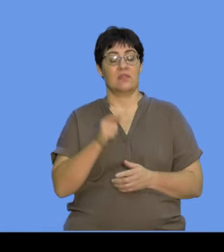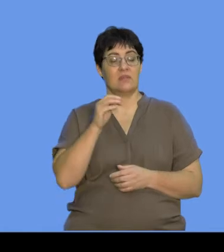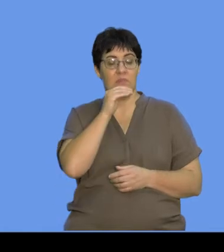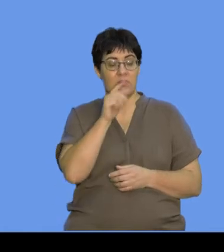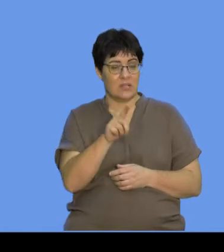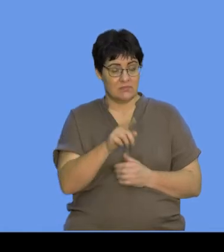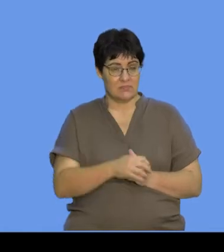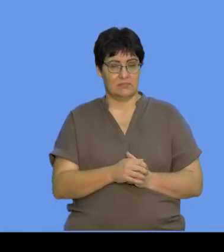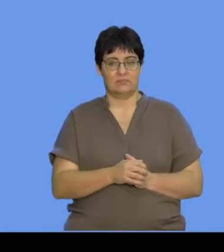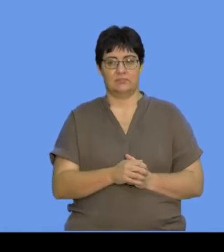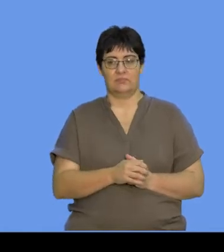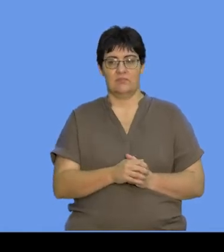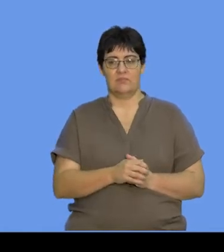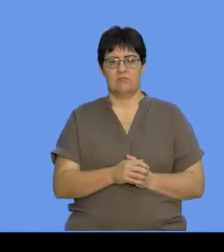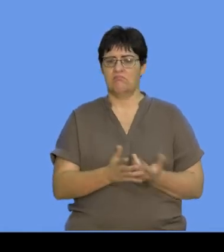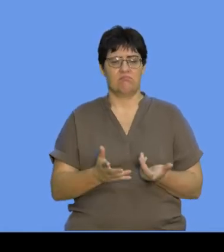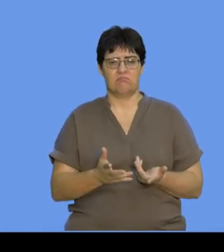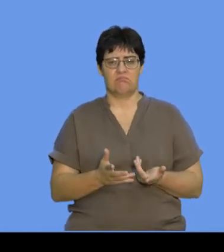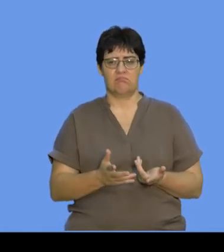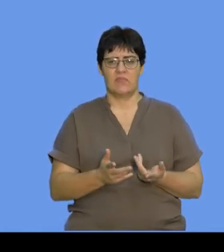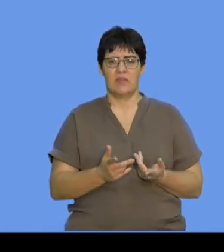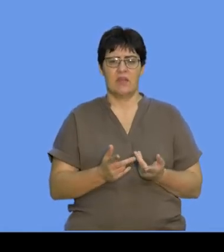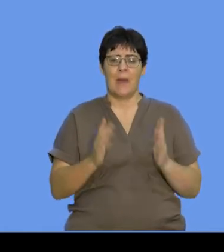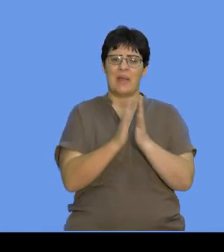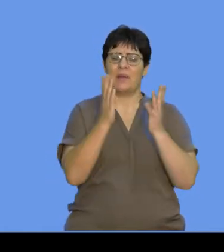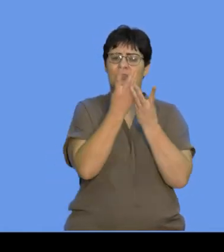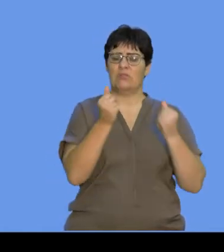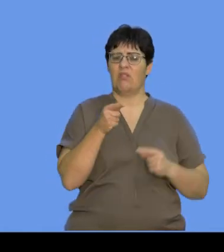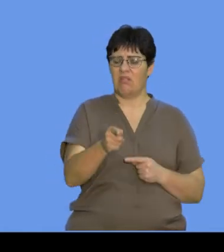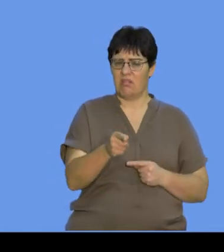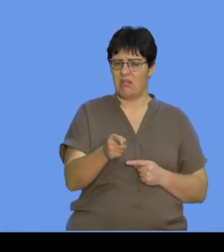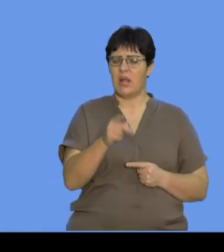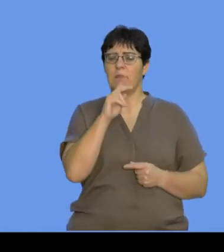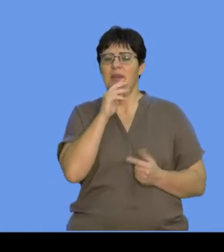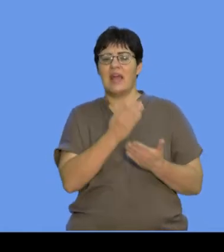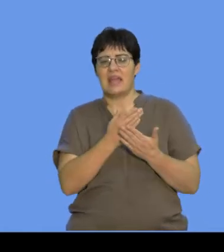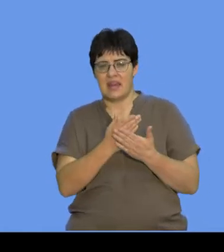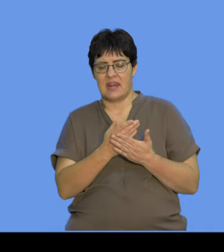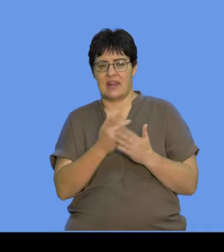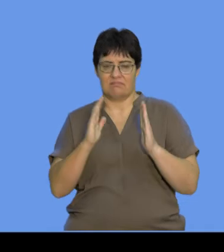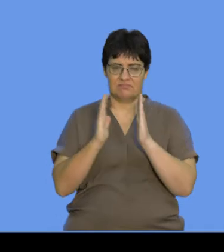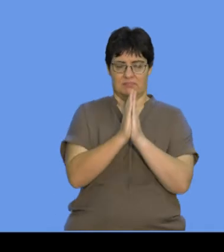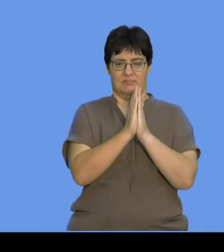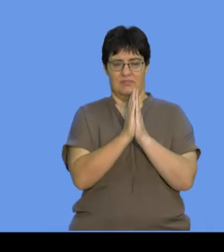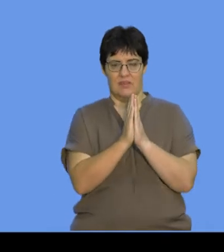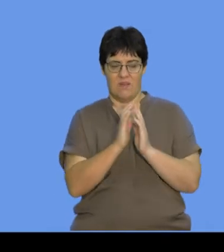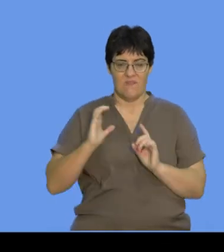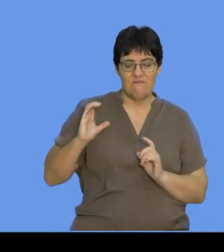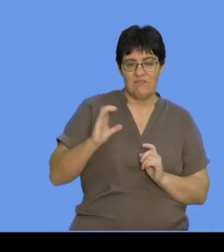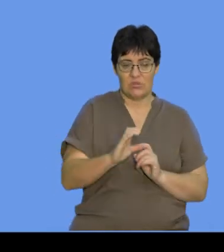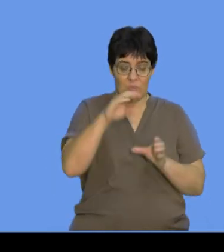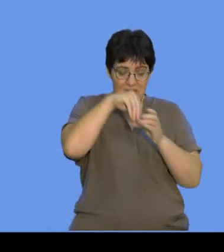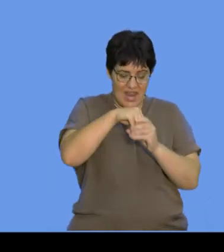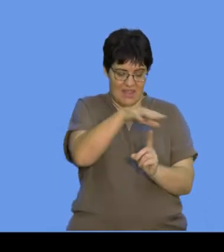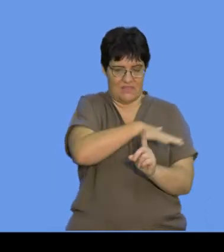to say that what is a magnetic material is those that can be acted upon by a magnetic force in a magnetic